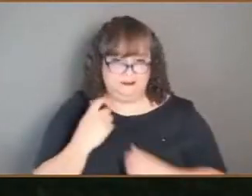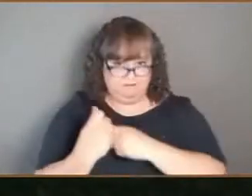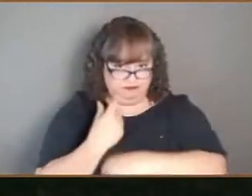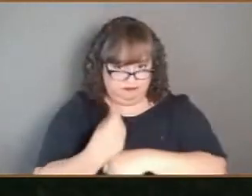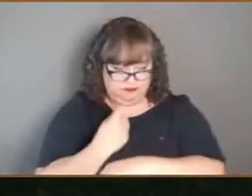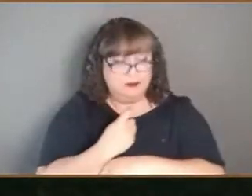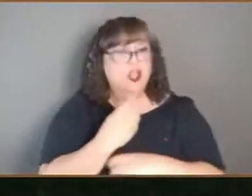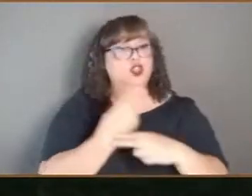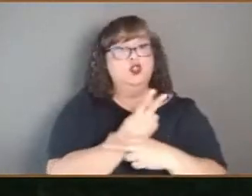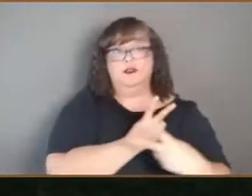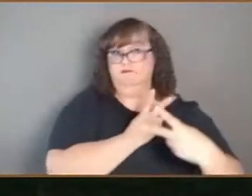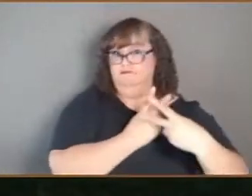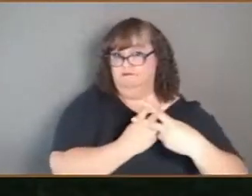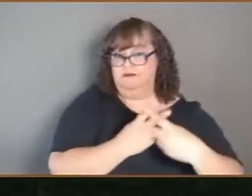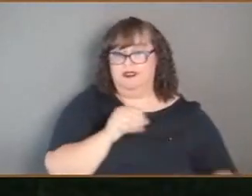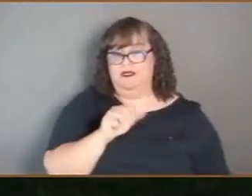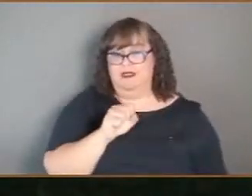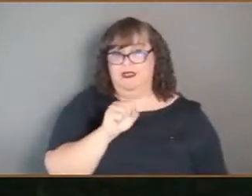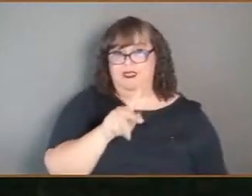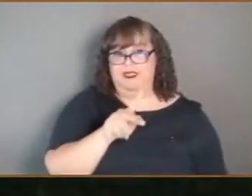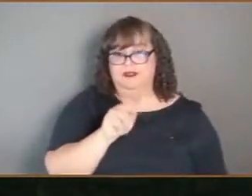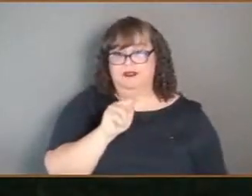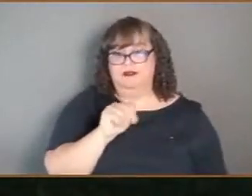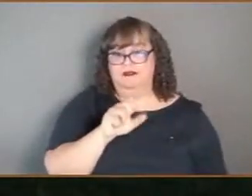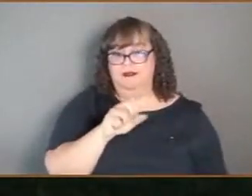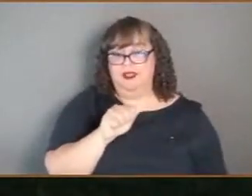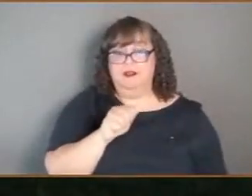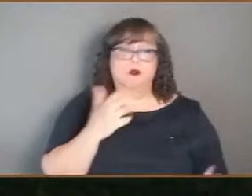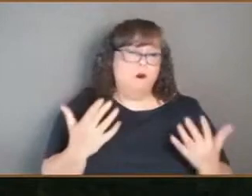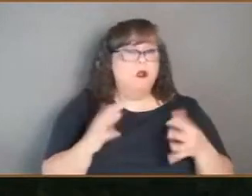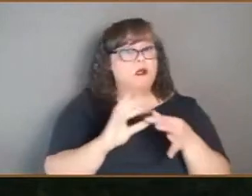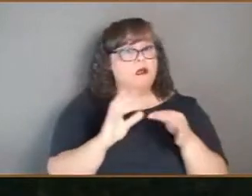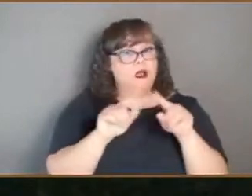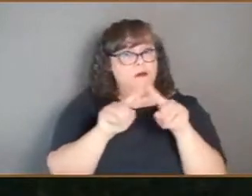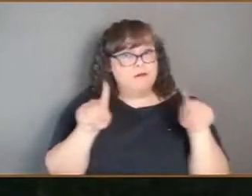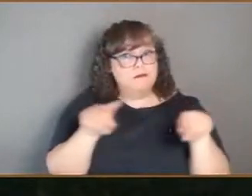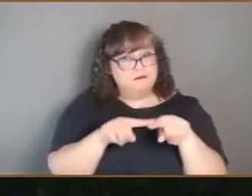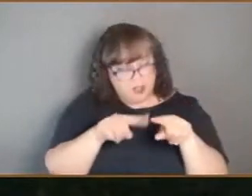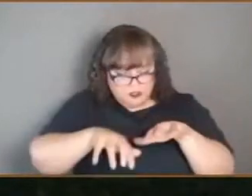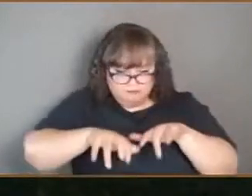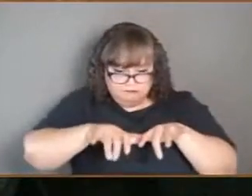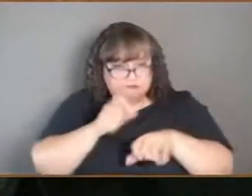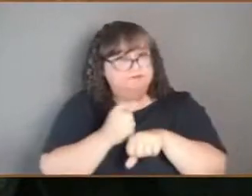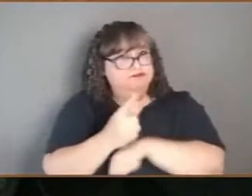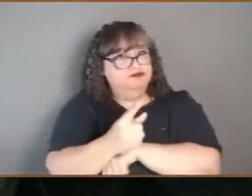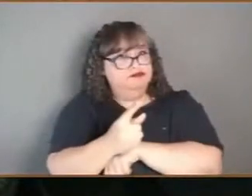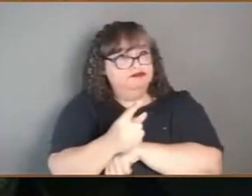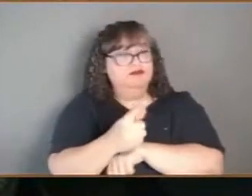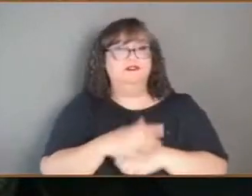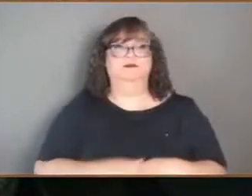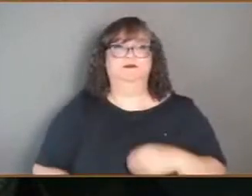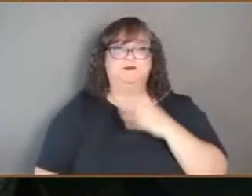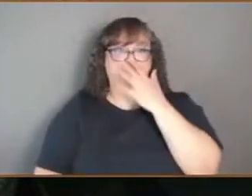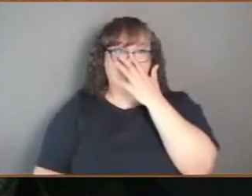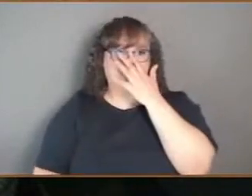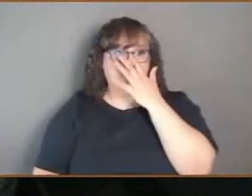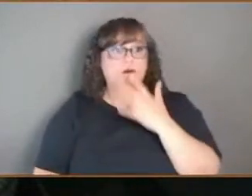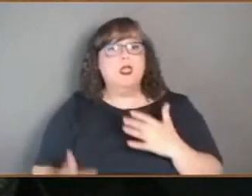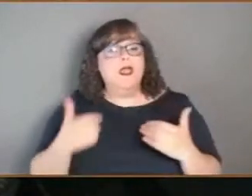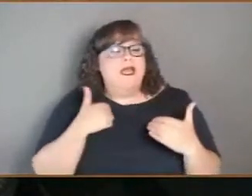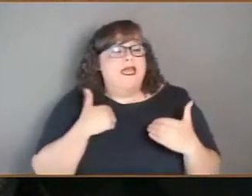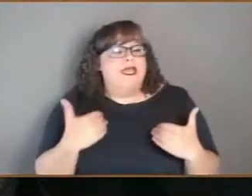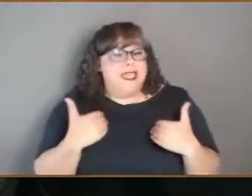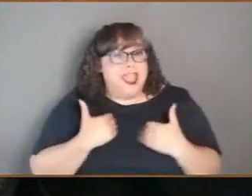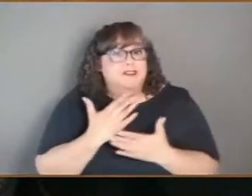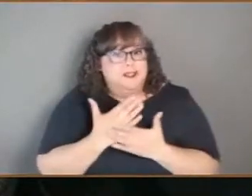hashtag AskNASA or drop those questions in the comment boxes wherever you're watching this show. But I actually have some questions of my own, and